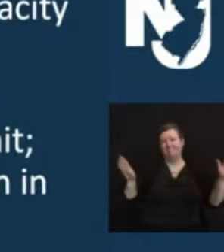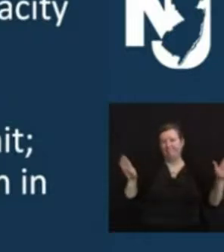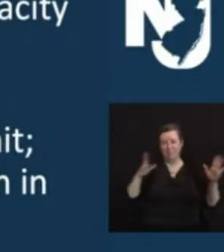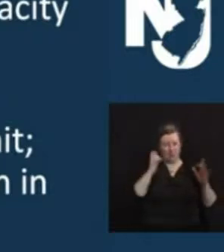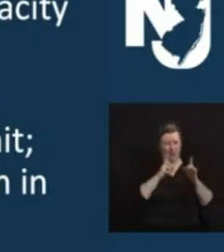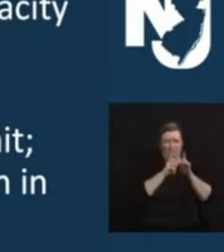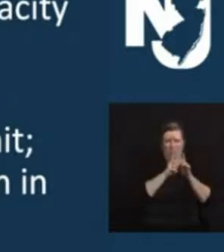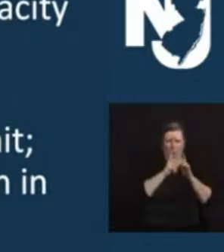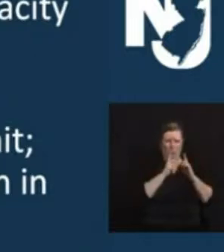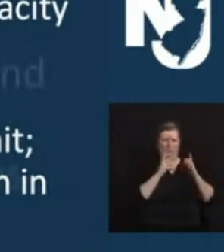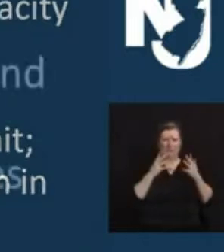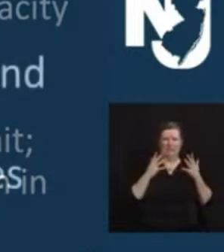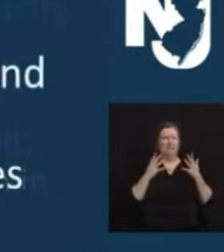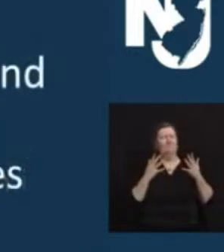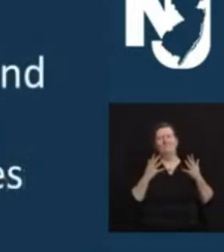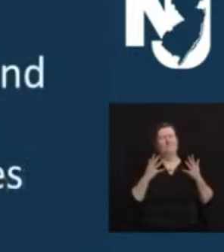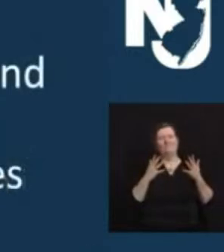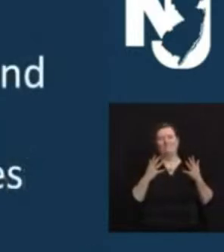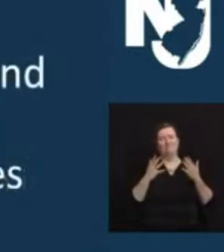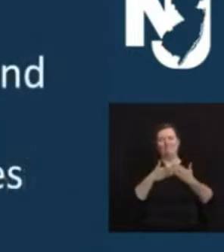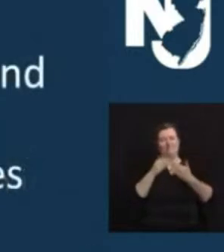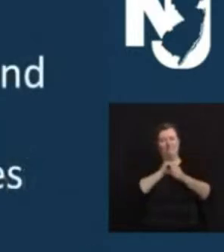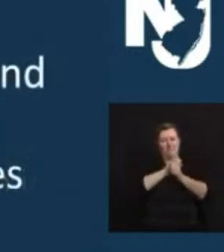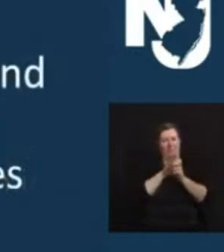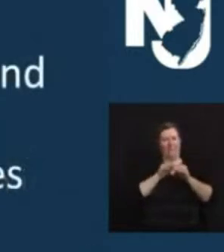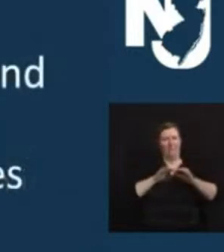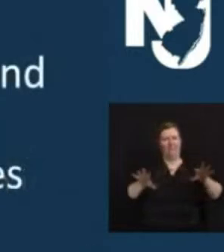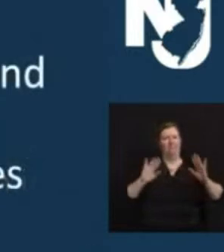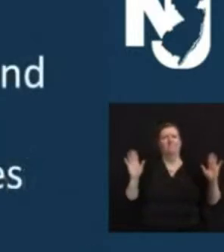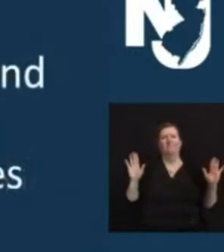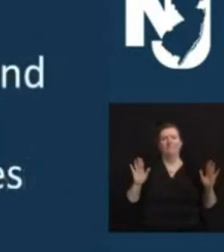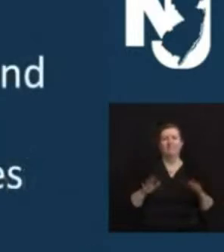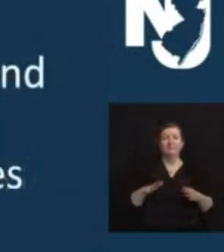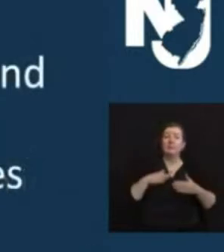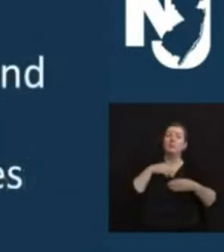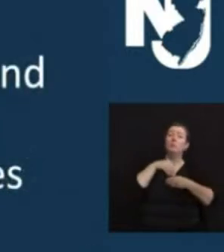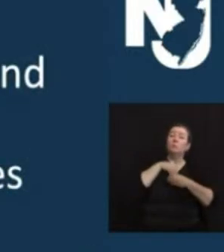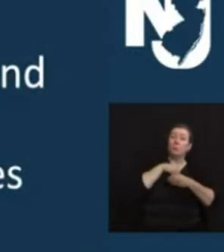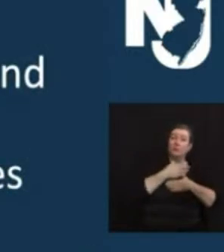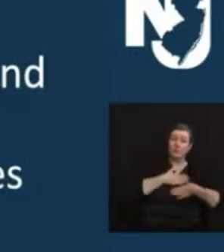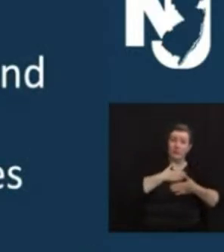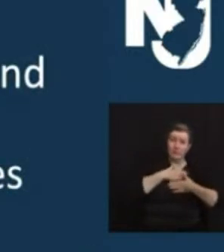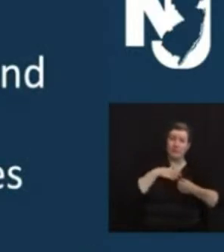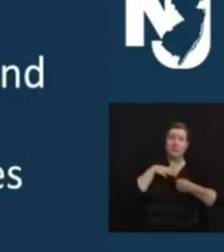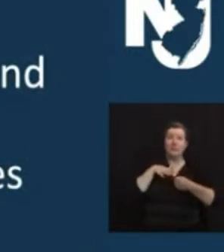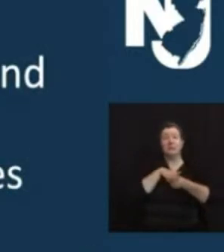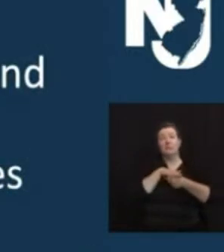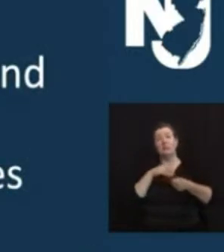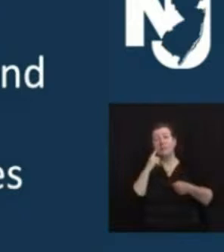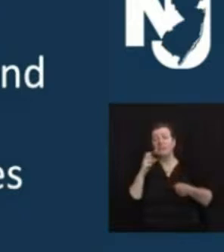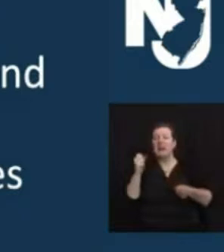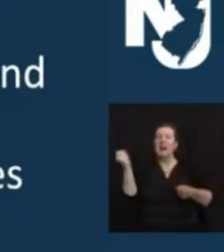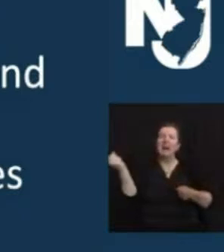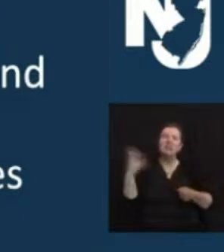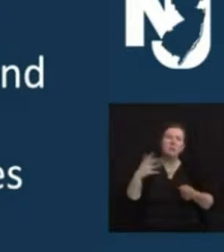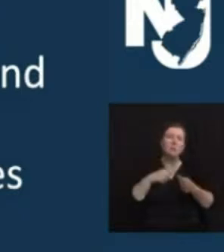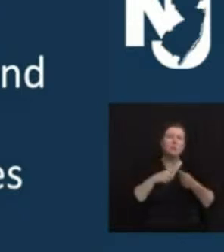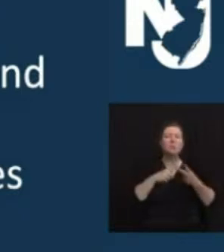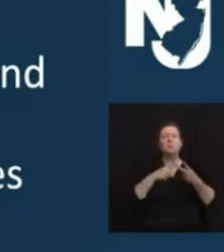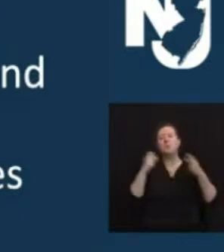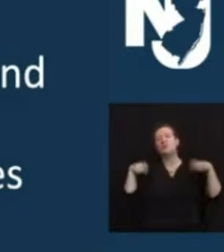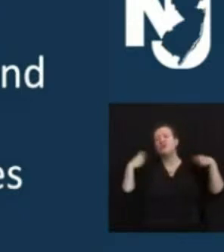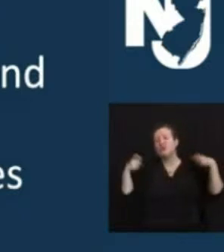servers. Additionally, indoor entertainment and recreation areas, including casinos and gyms, may